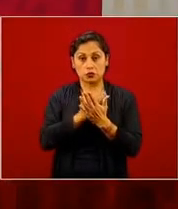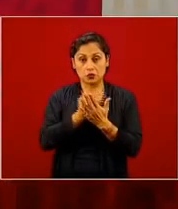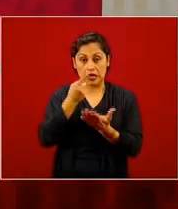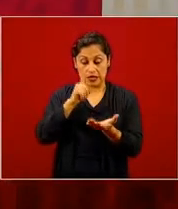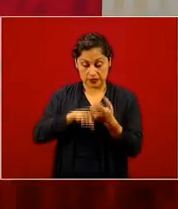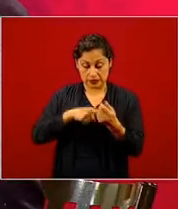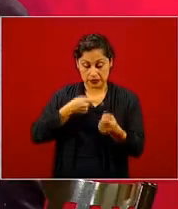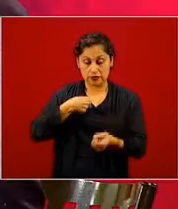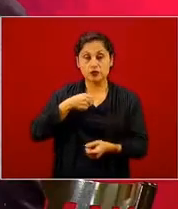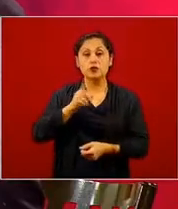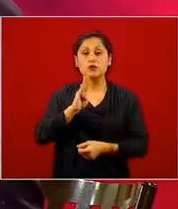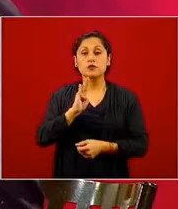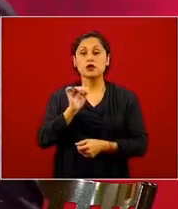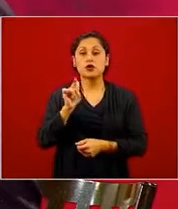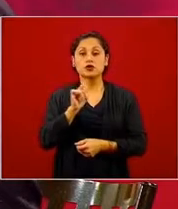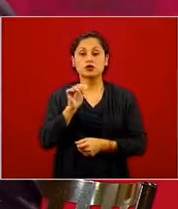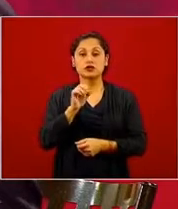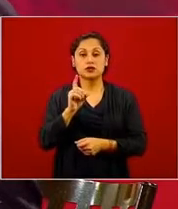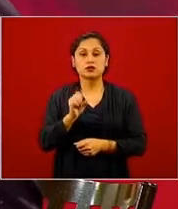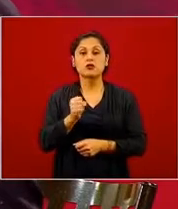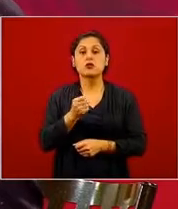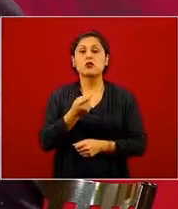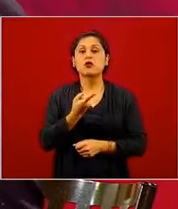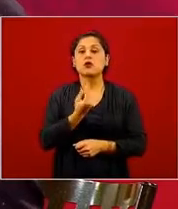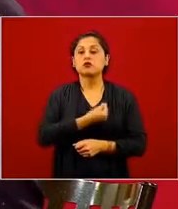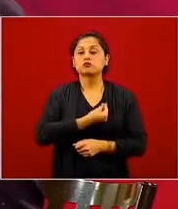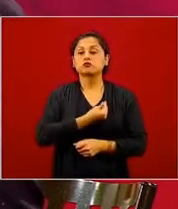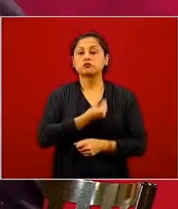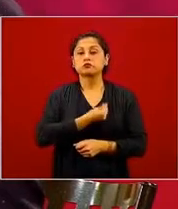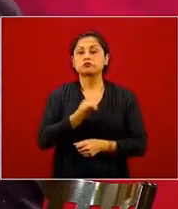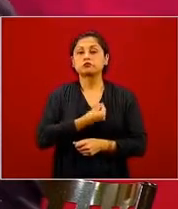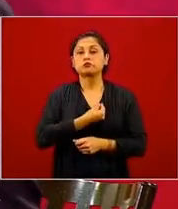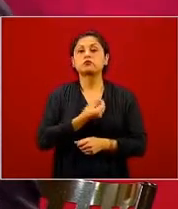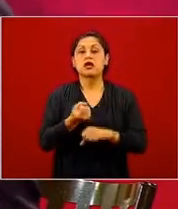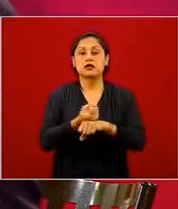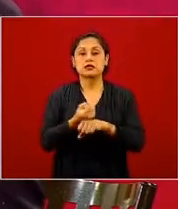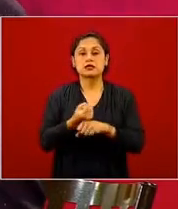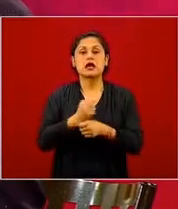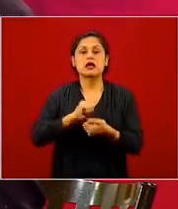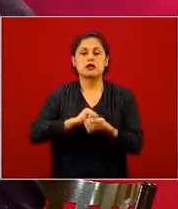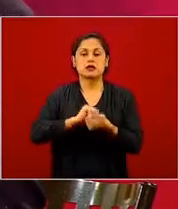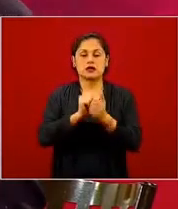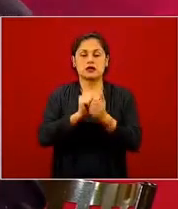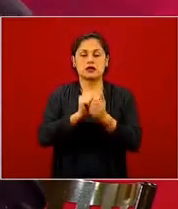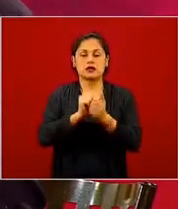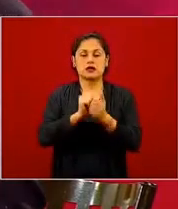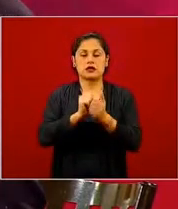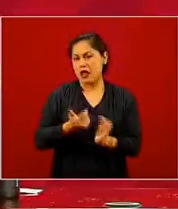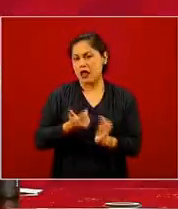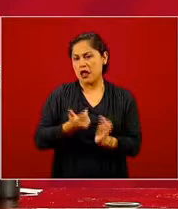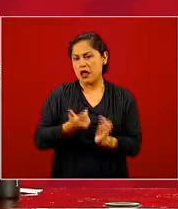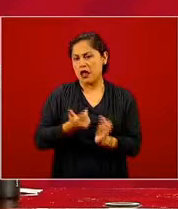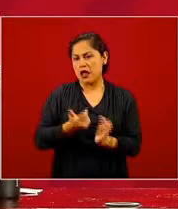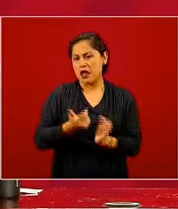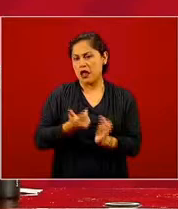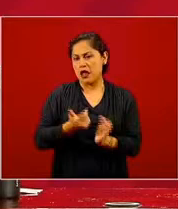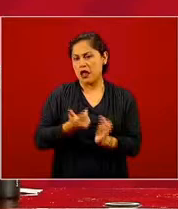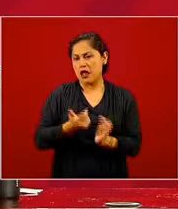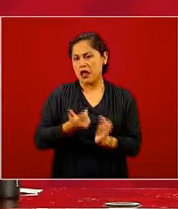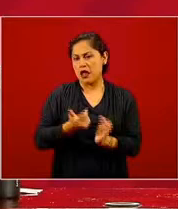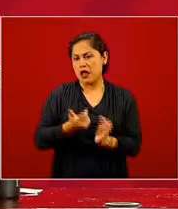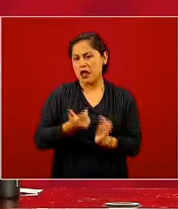That means that there will be less um, carbon dioxide in the blood. So now we have an